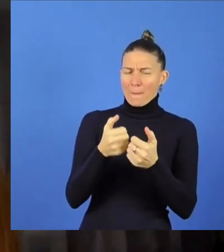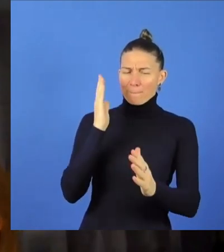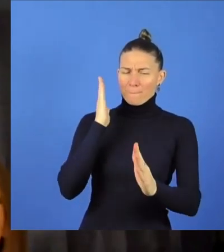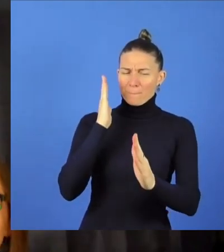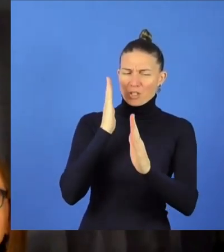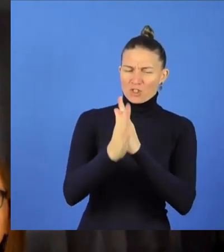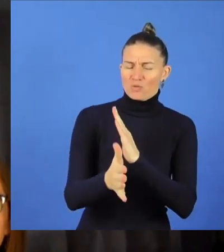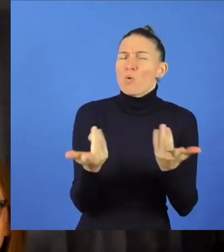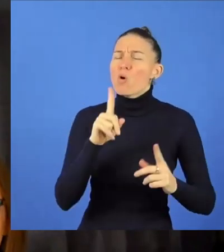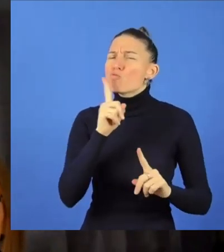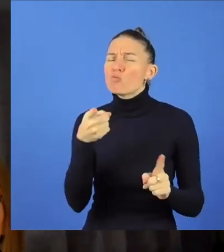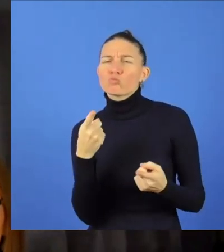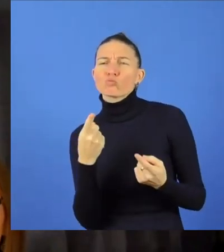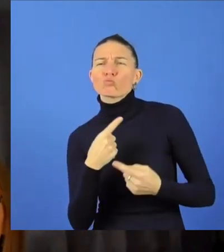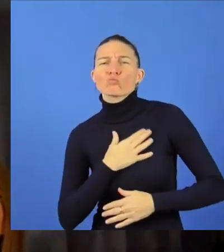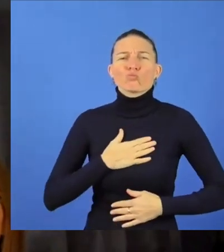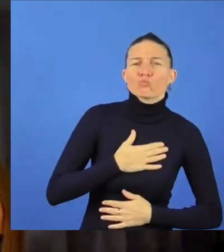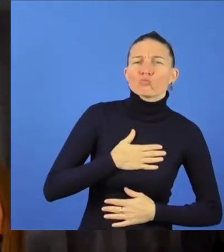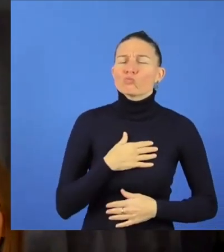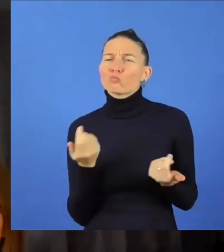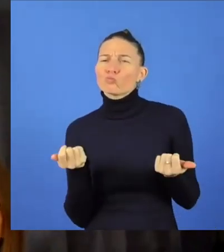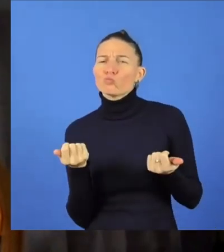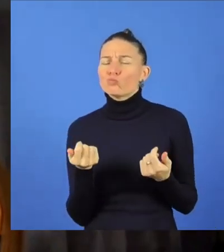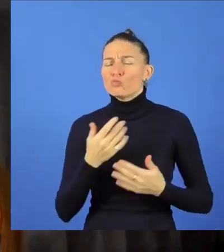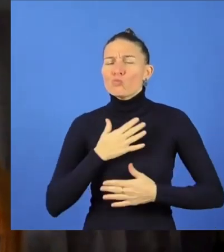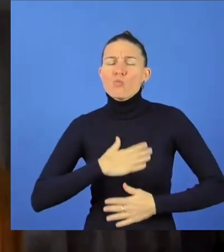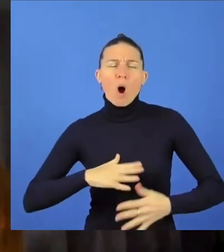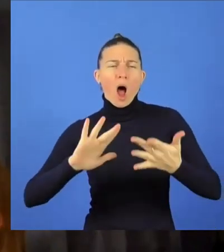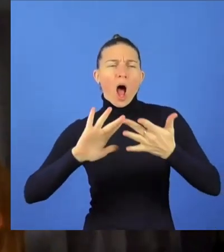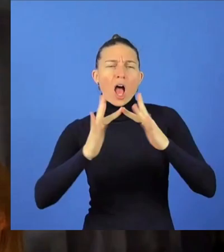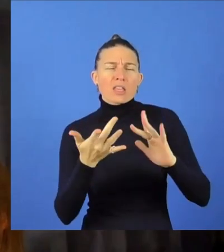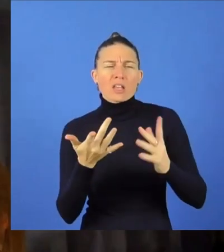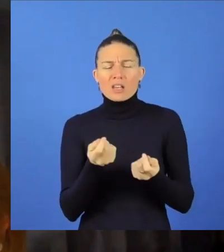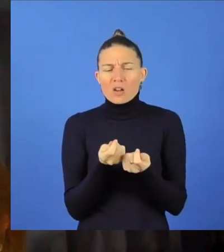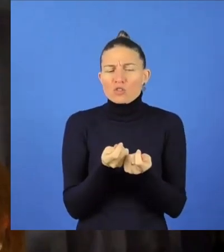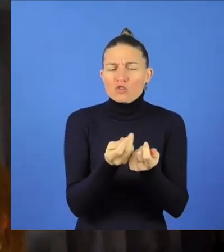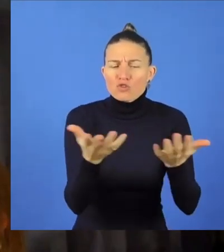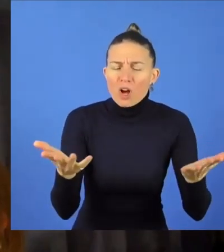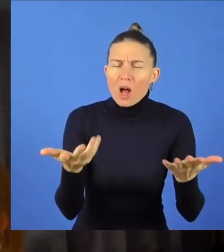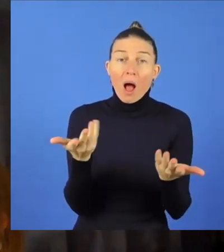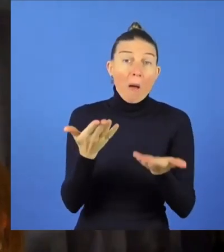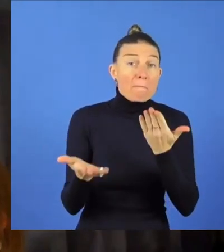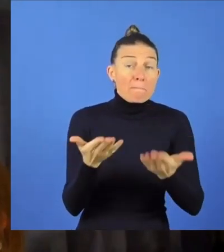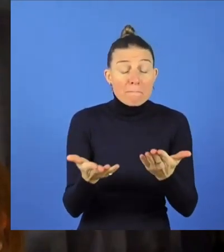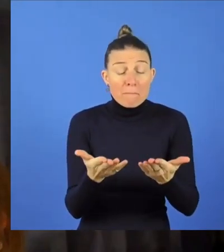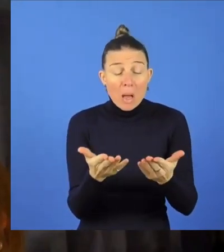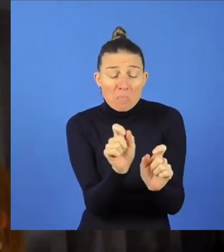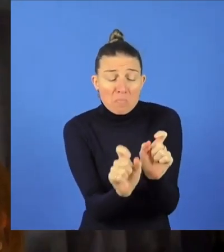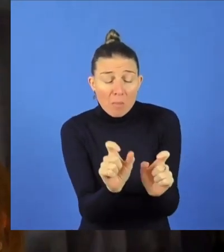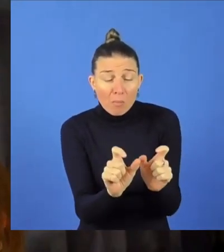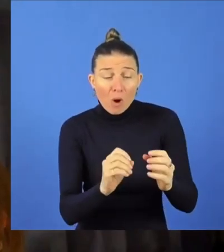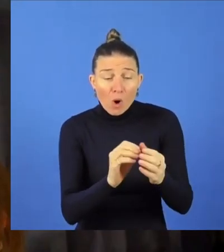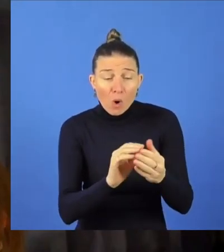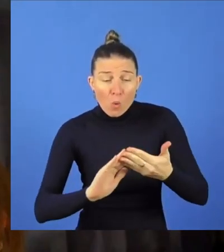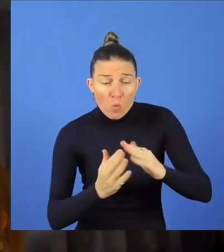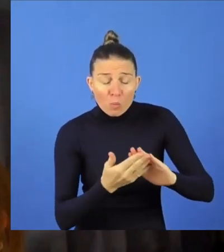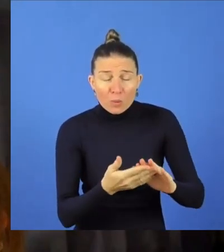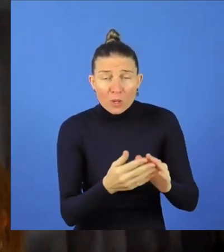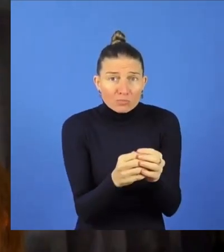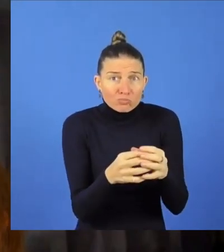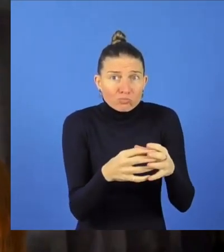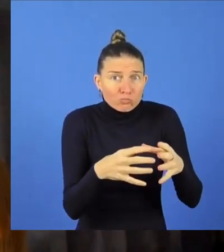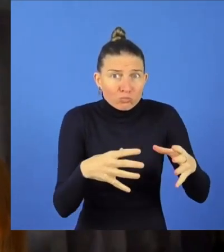Have fun, show our gaming in the internet, and maybe build up a little bit of a community. But over time, it changed. We got more and more